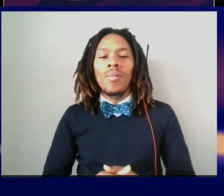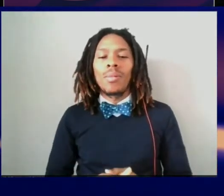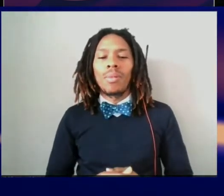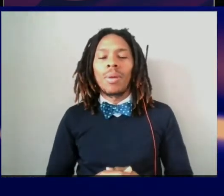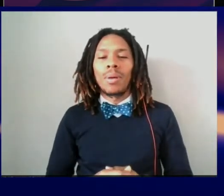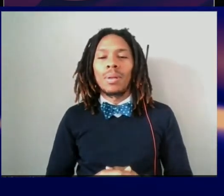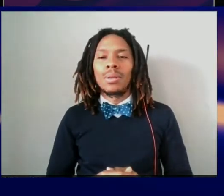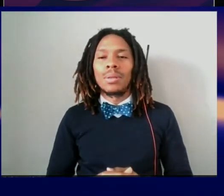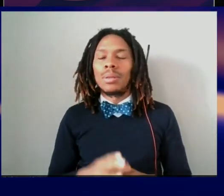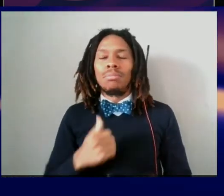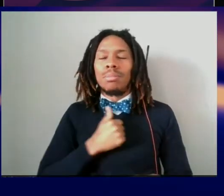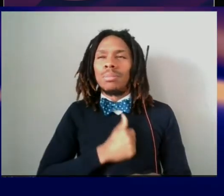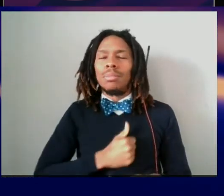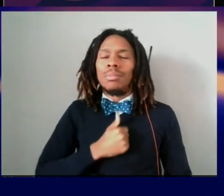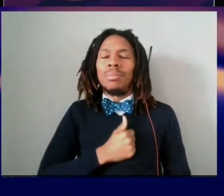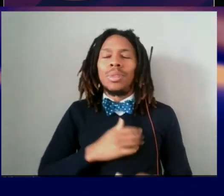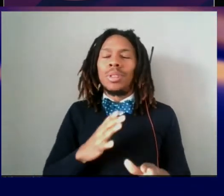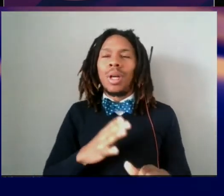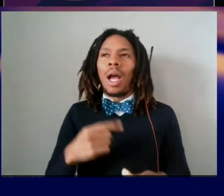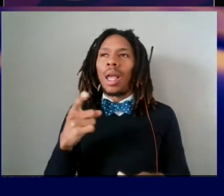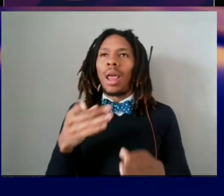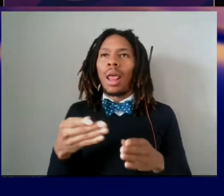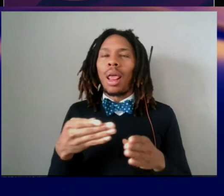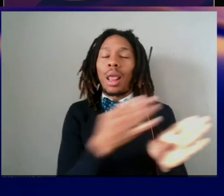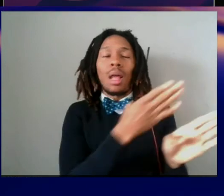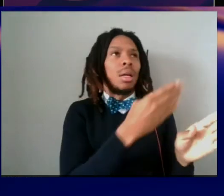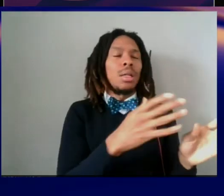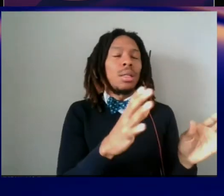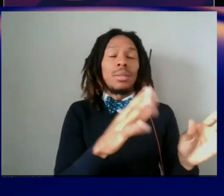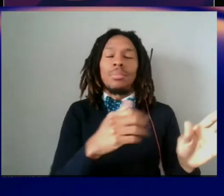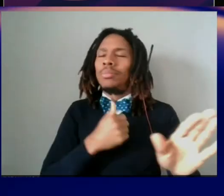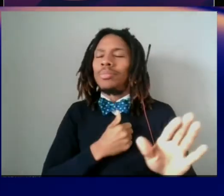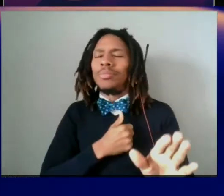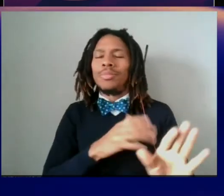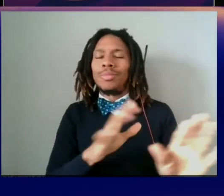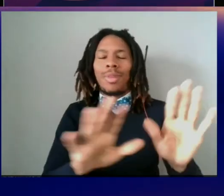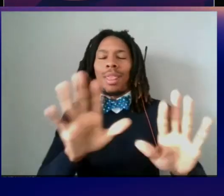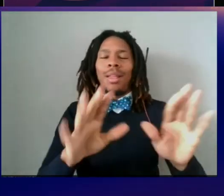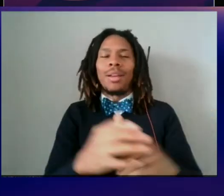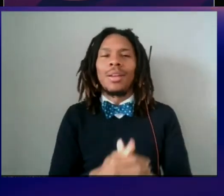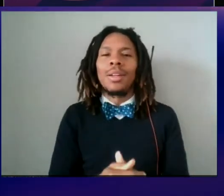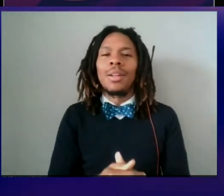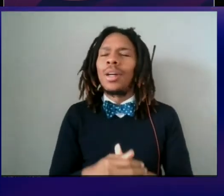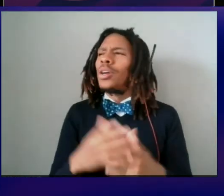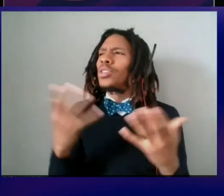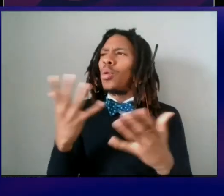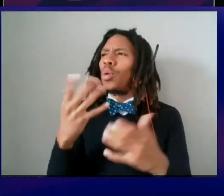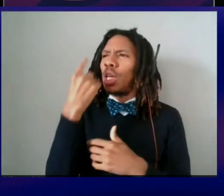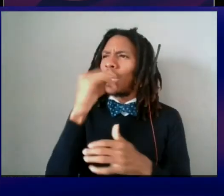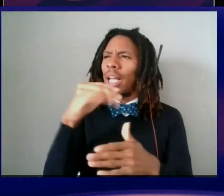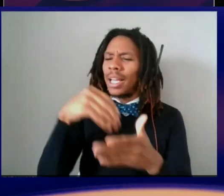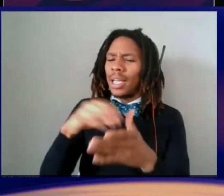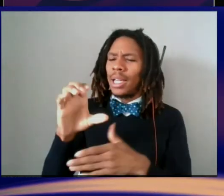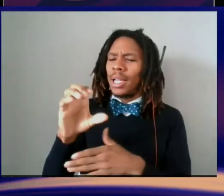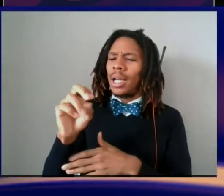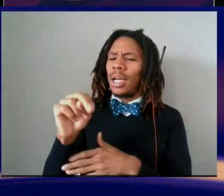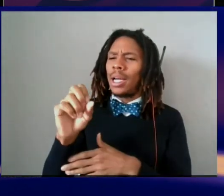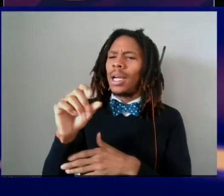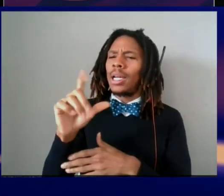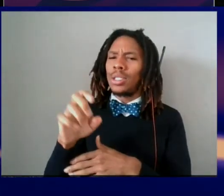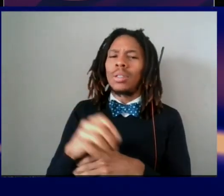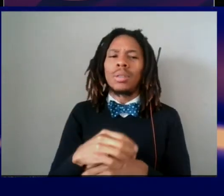I'm sorry, I've thrown you completely off track there, didn't no, I? that's totally fine. So what does this look like in the console? I'll play